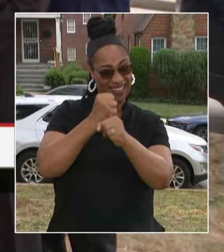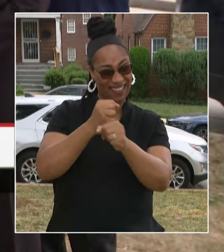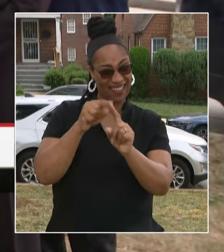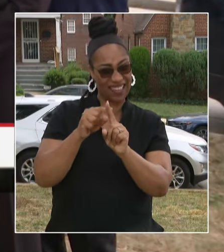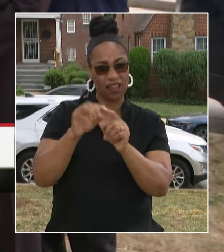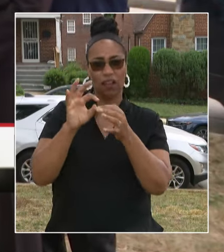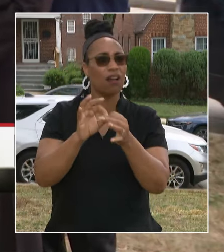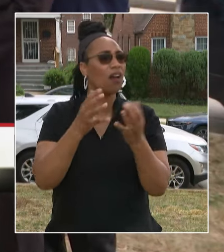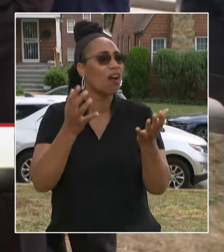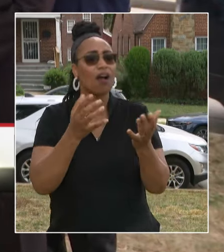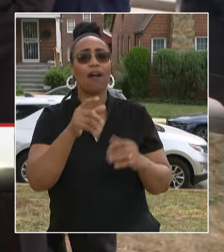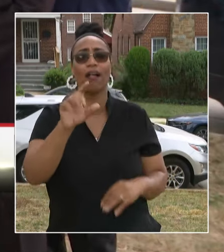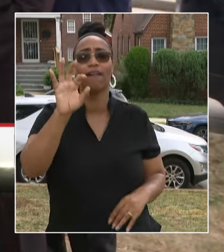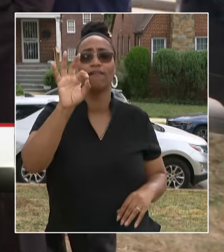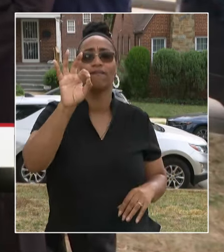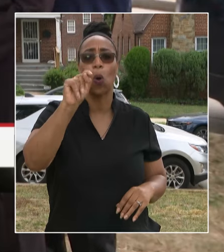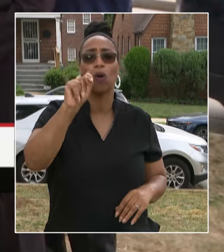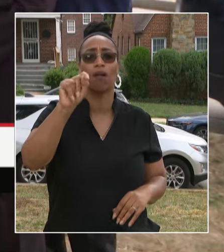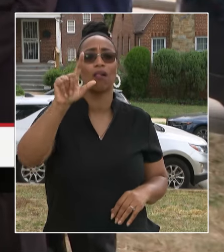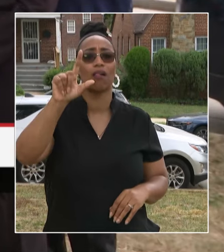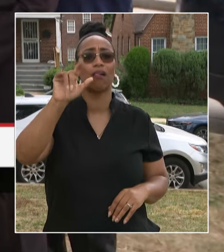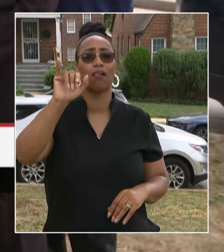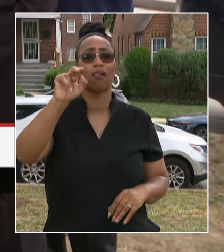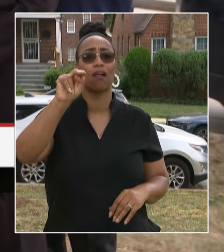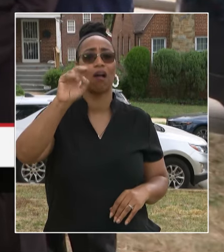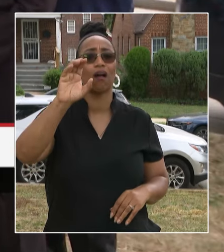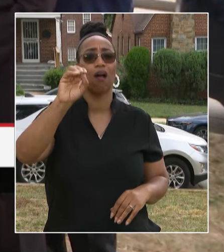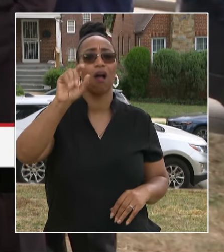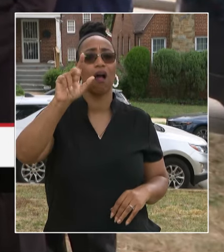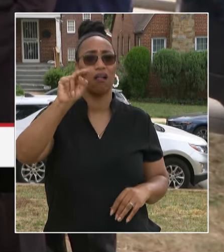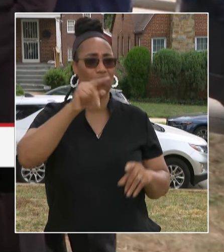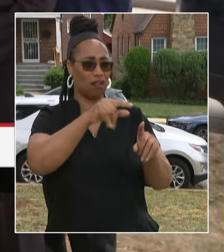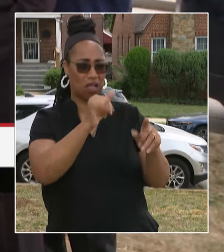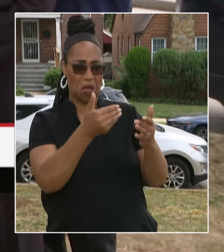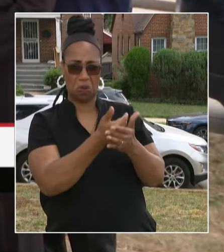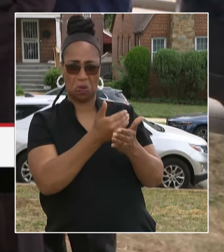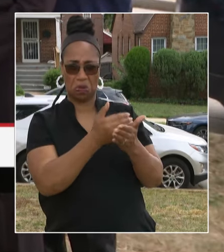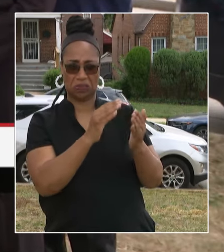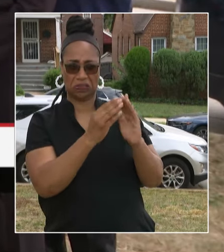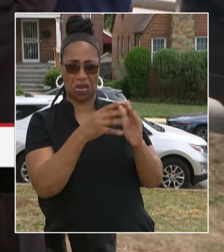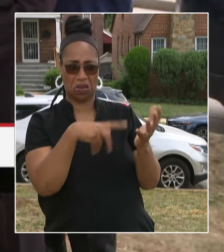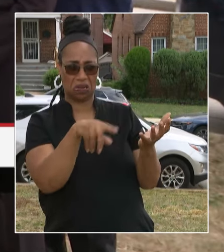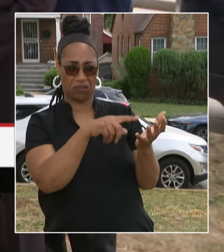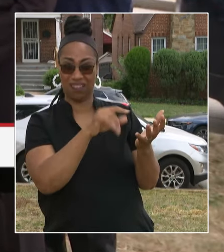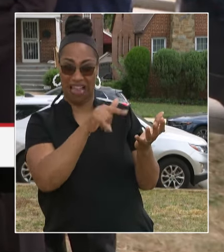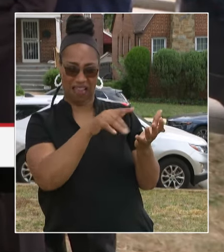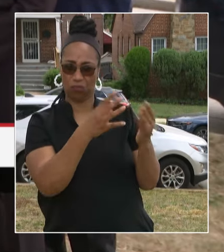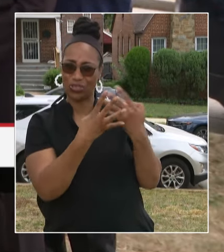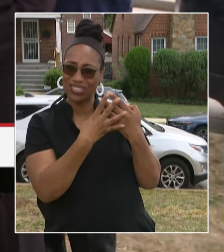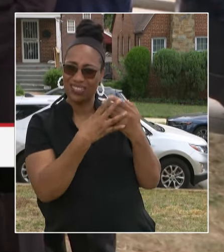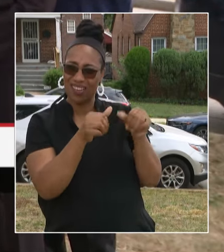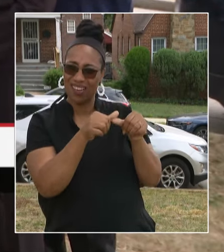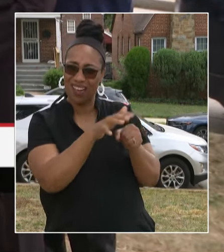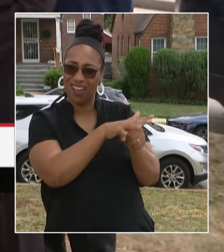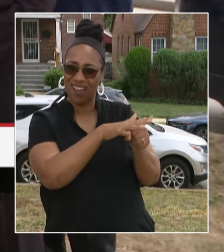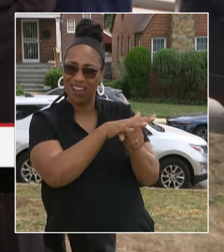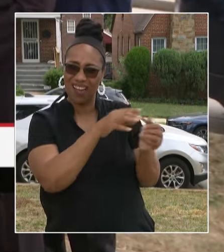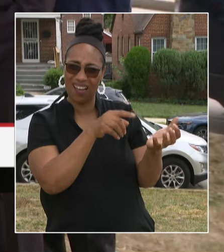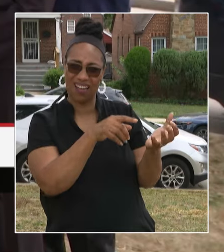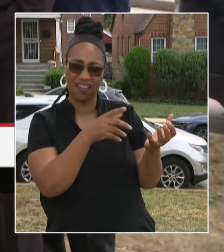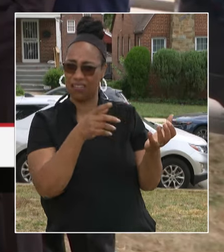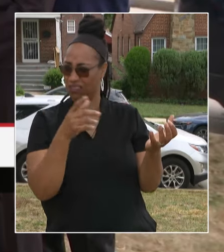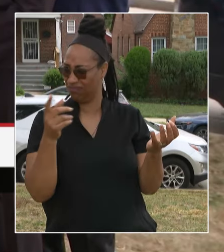had boys incarcerated. And then he was talking about the division there. At Howard University, he was